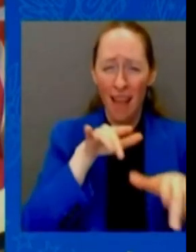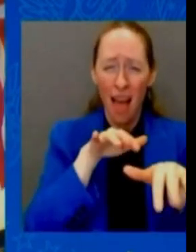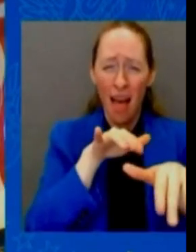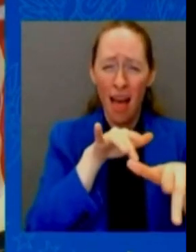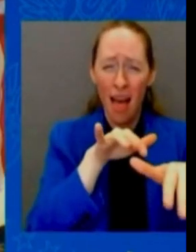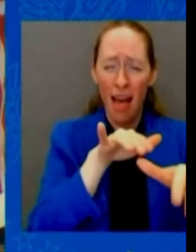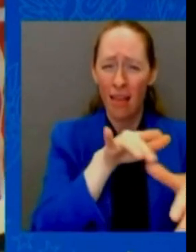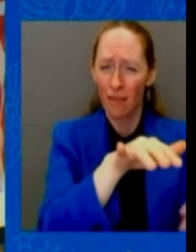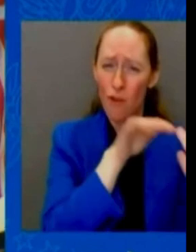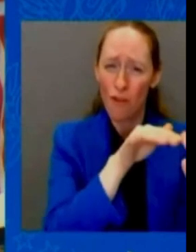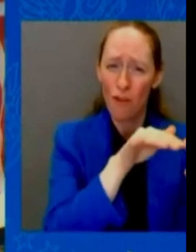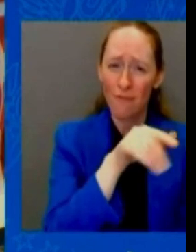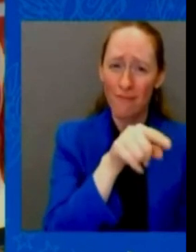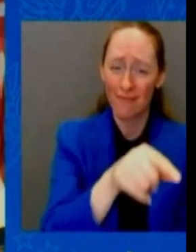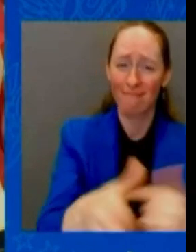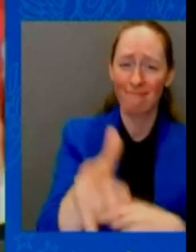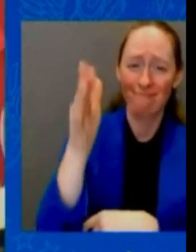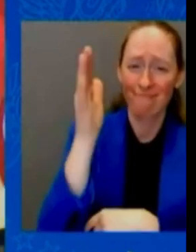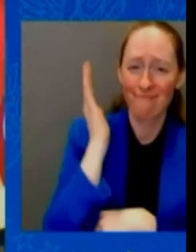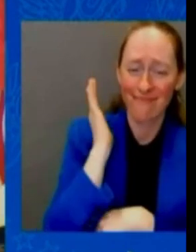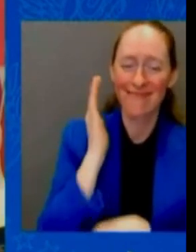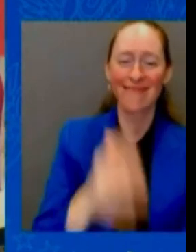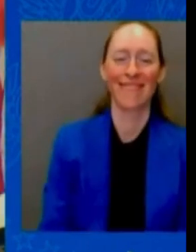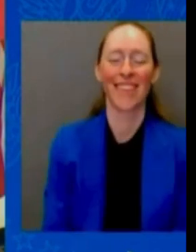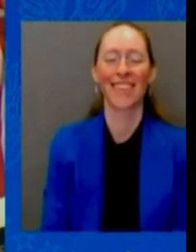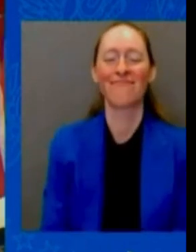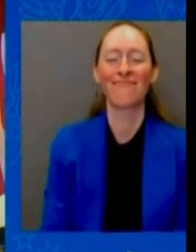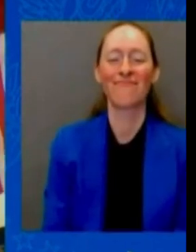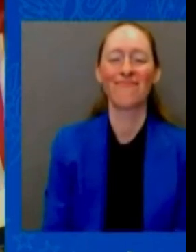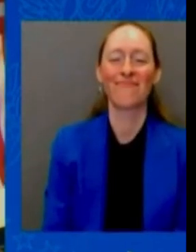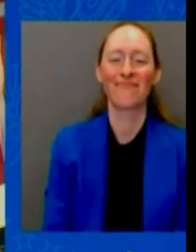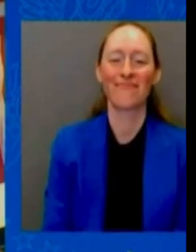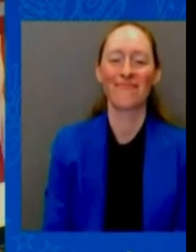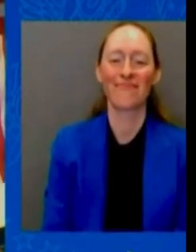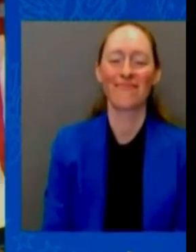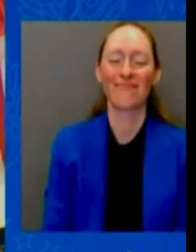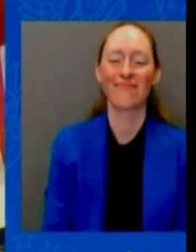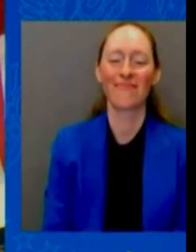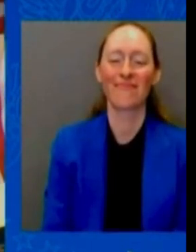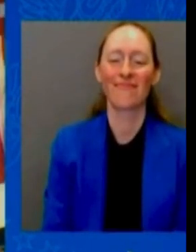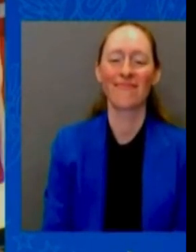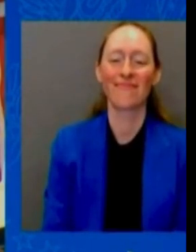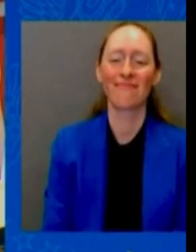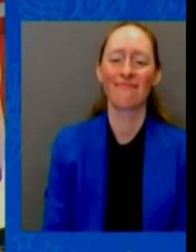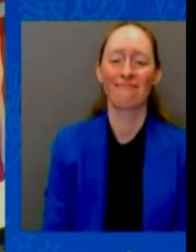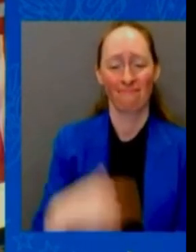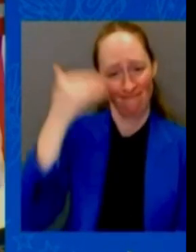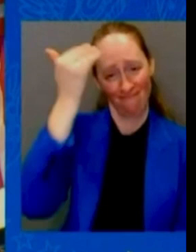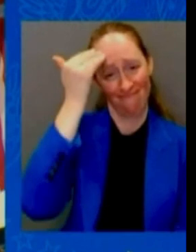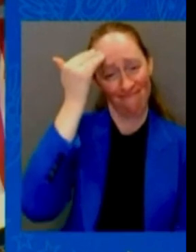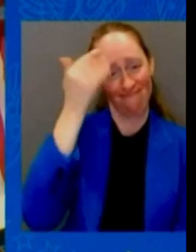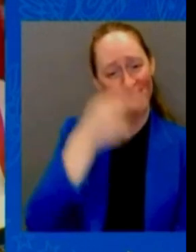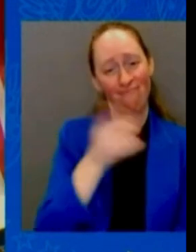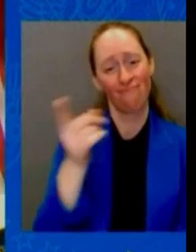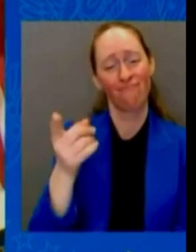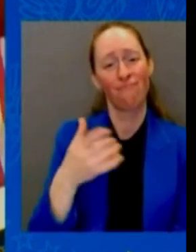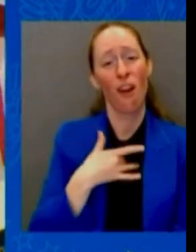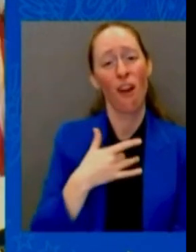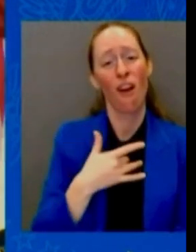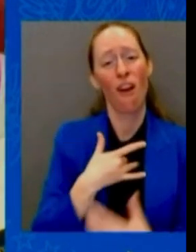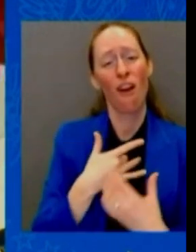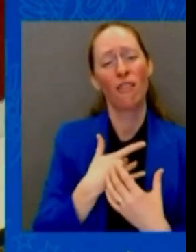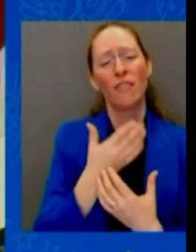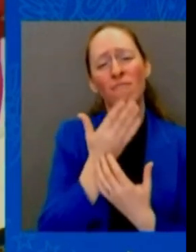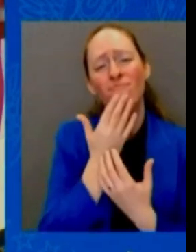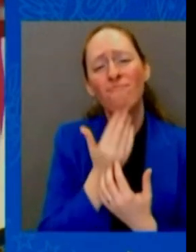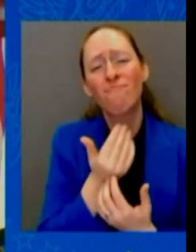flame of liberty. Today, that flame burns more brightly than ever, and the alliance between our